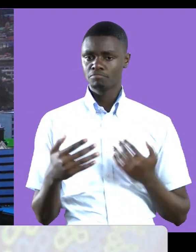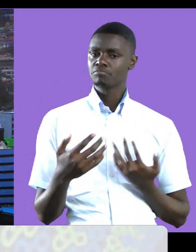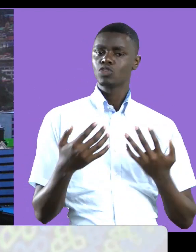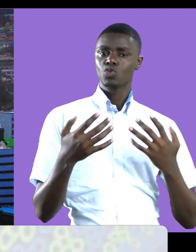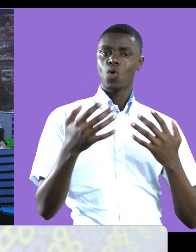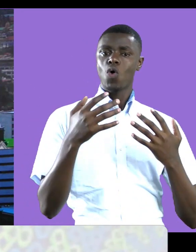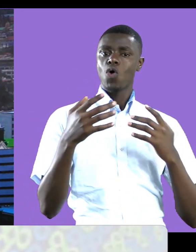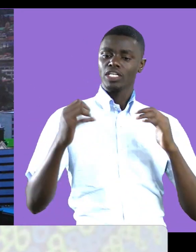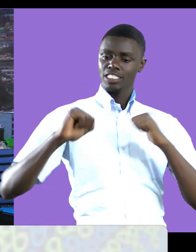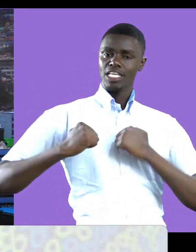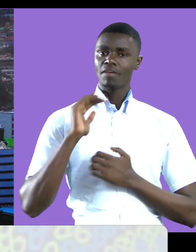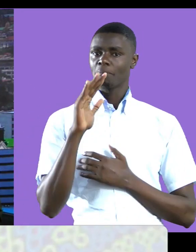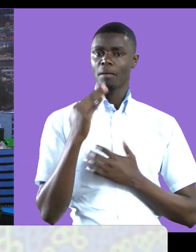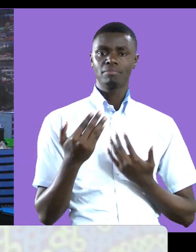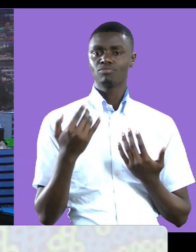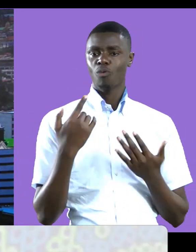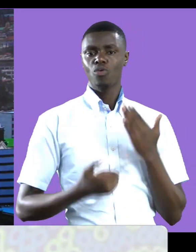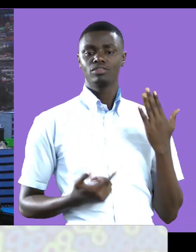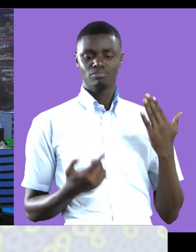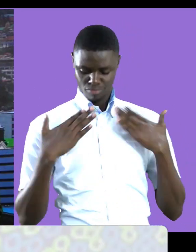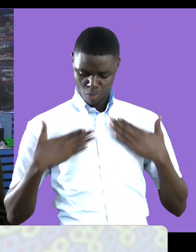my body,